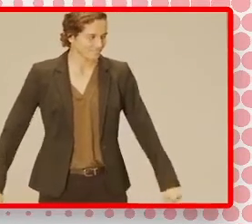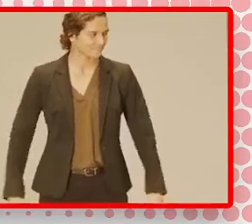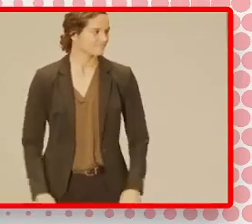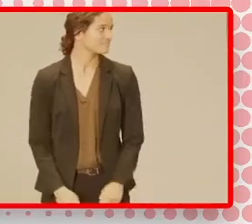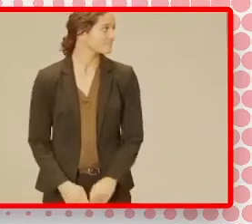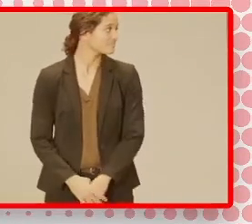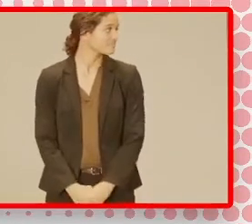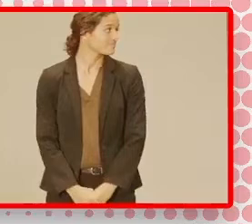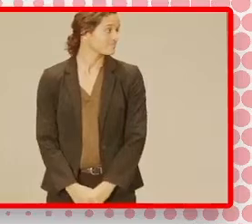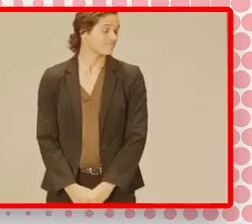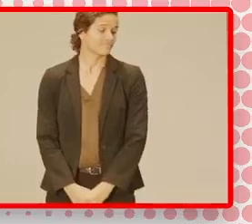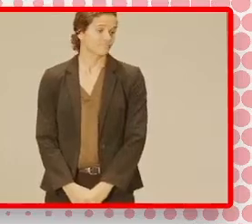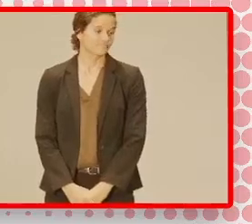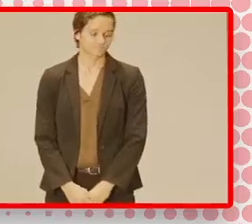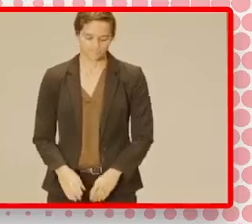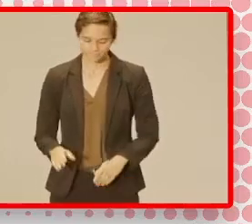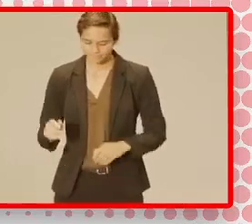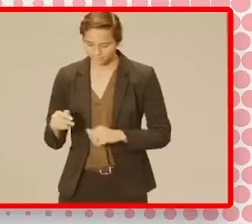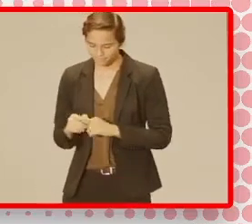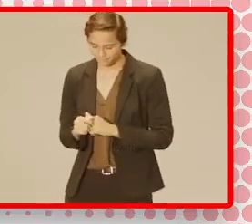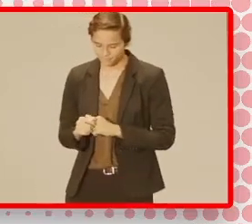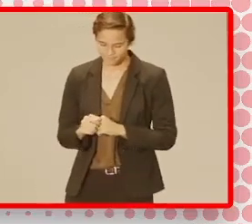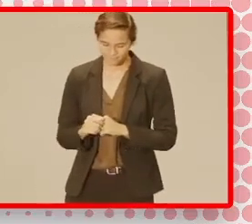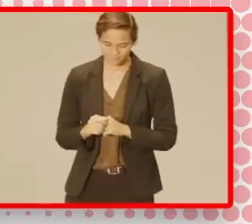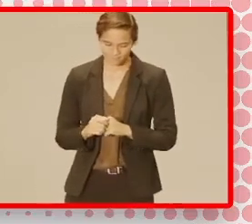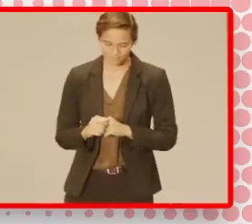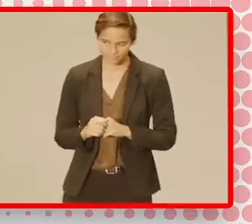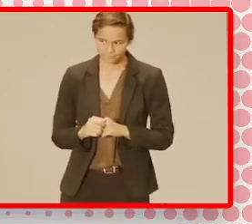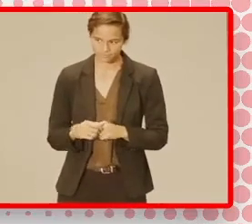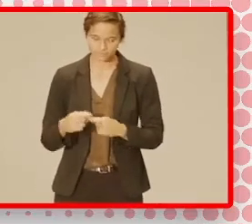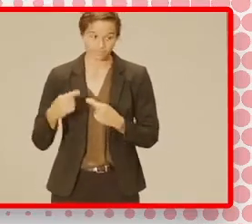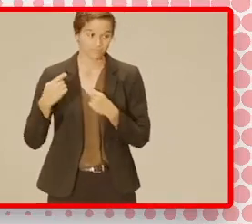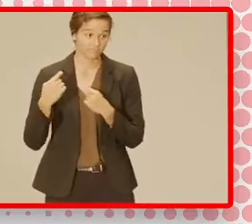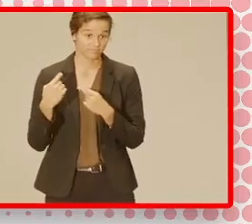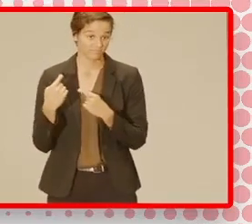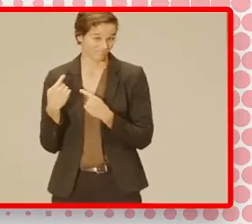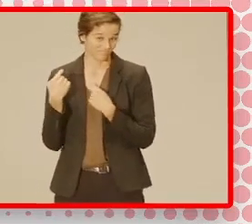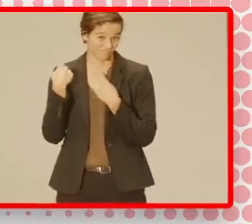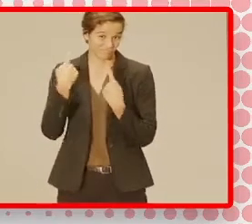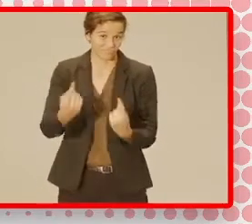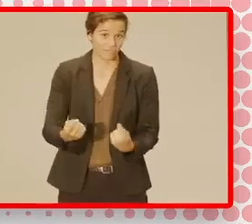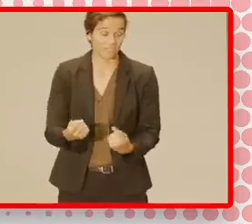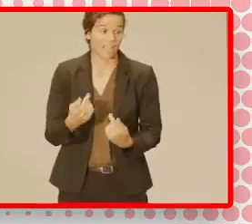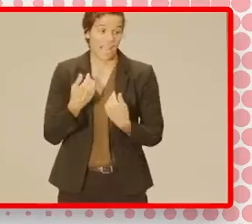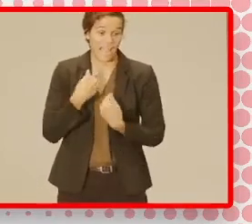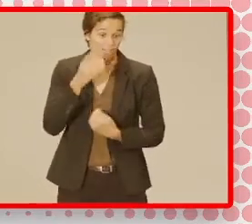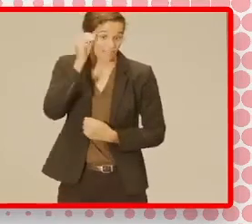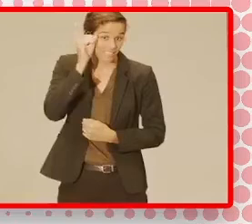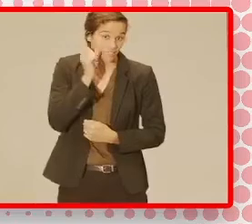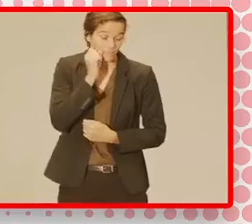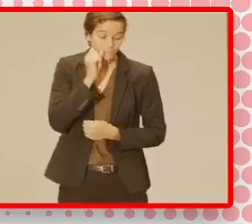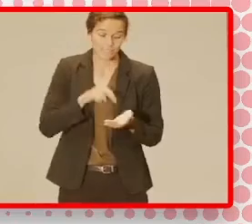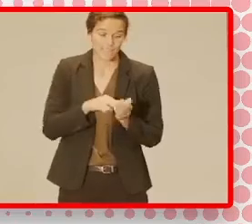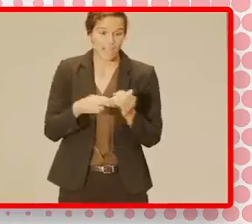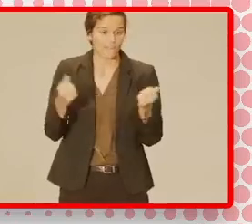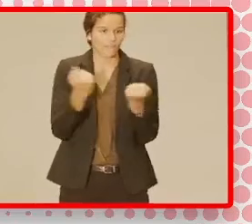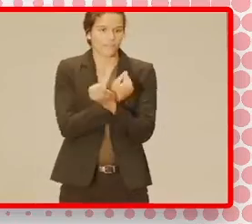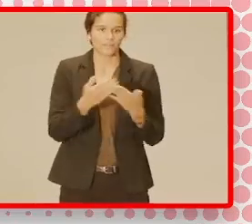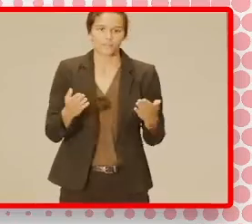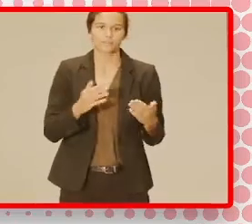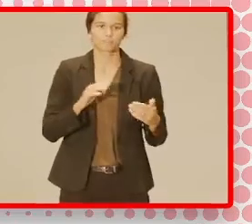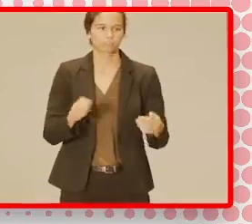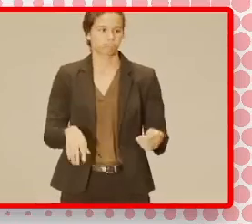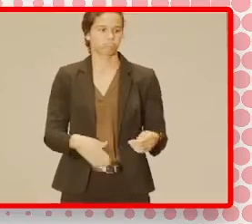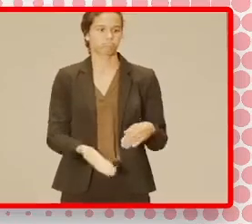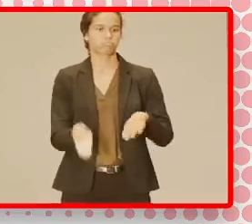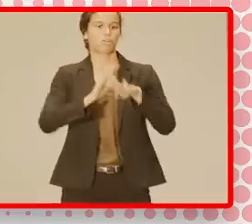For reasons, Down syndrome makes everything harder for me. Number